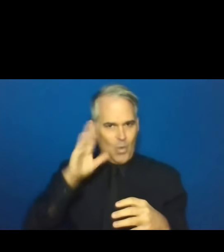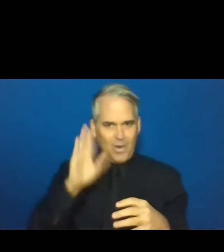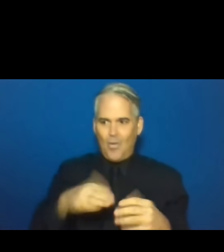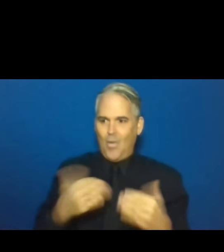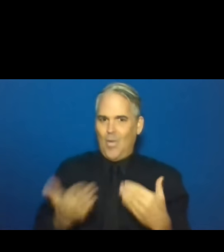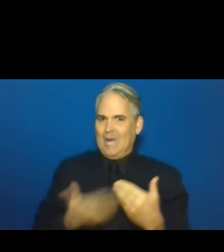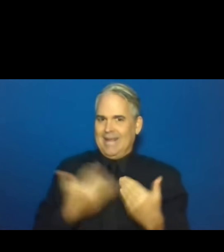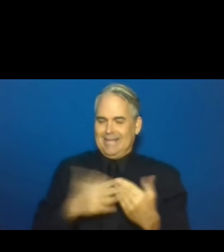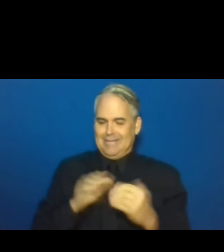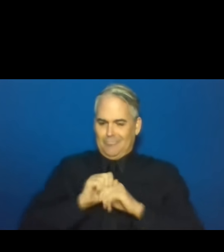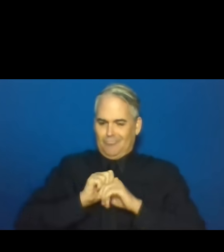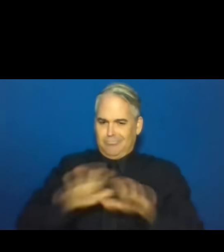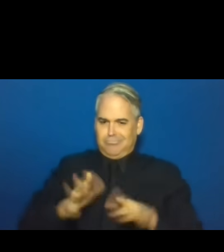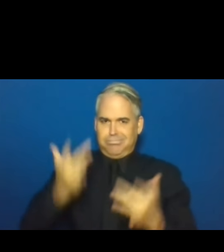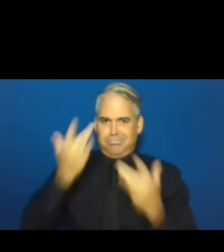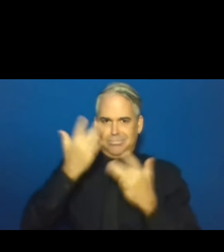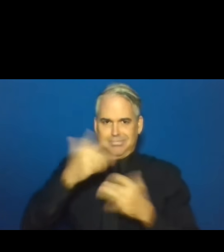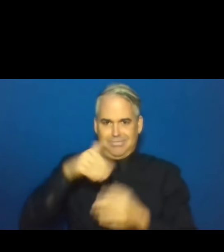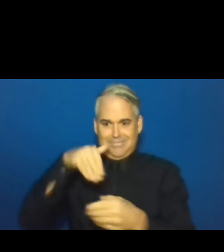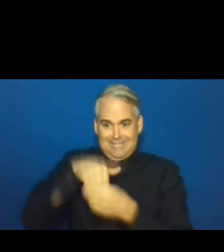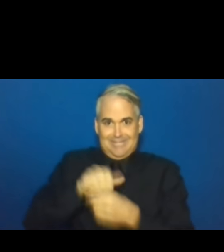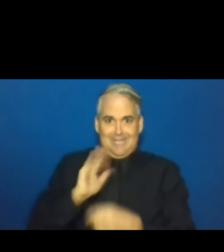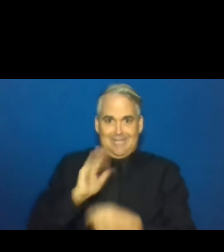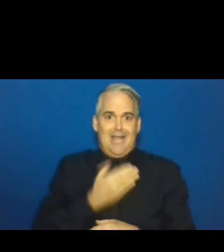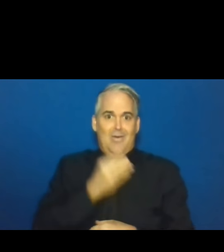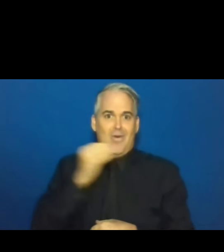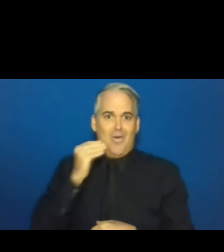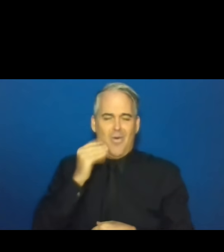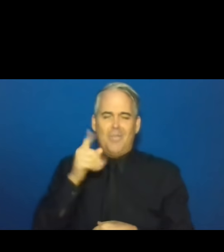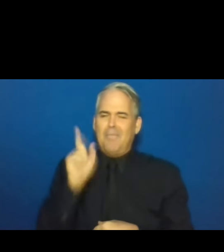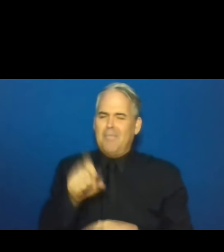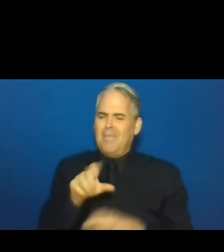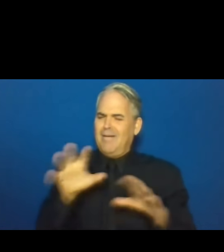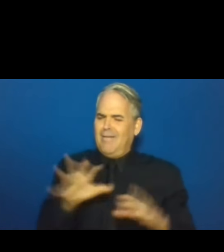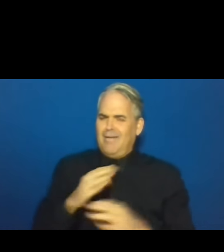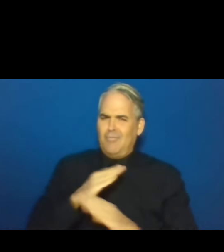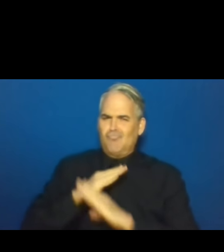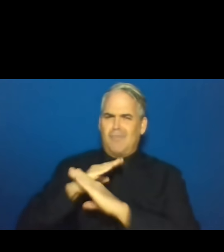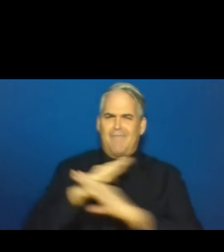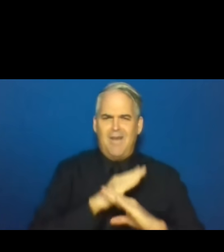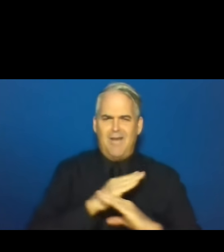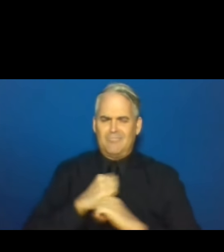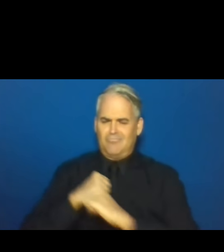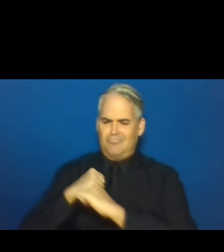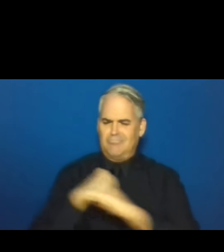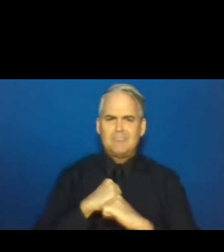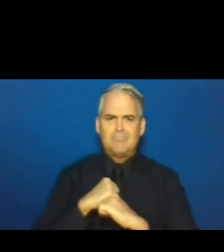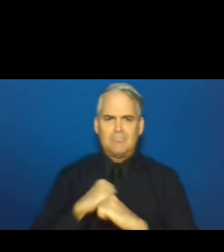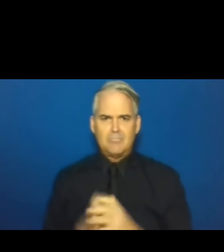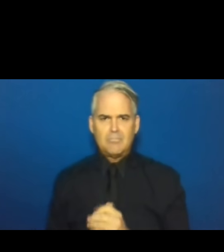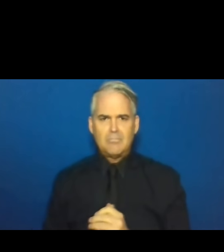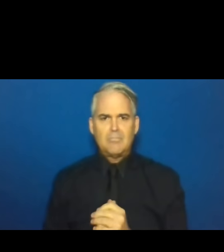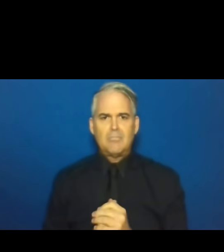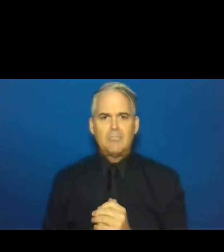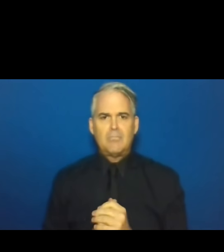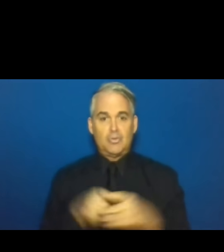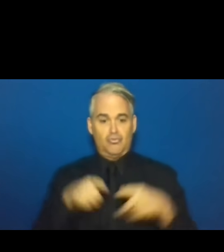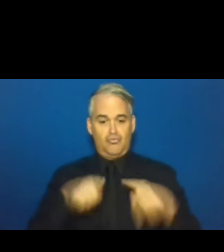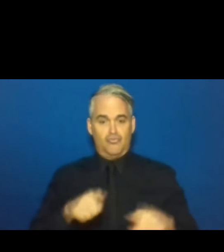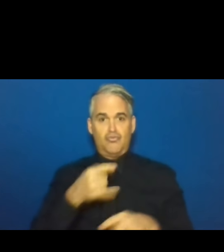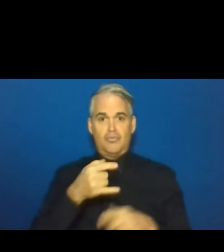homes. We must do all that we can to prevent it. Under the statewide pause, private gatherings will be restricted